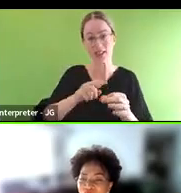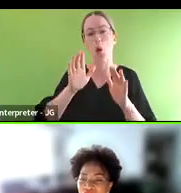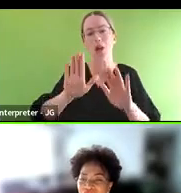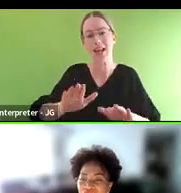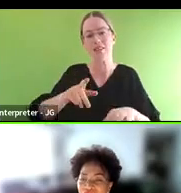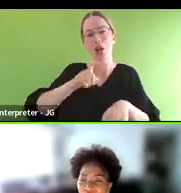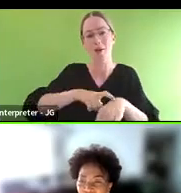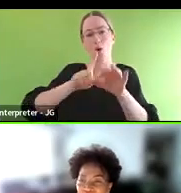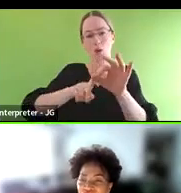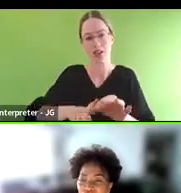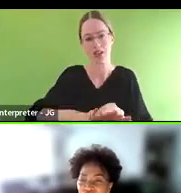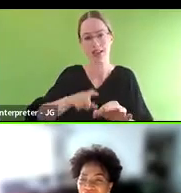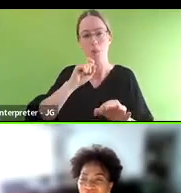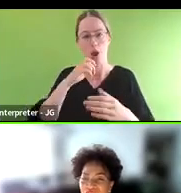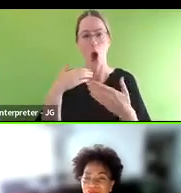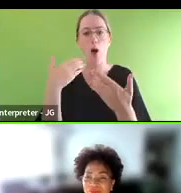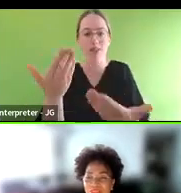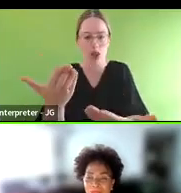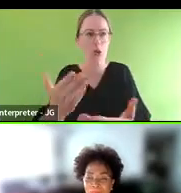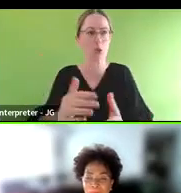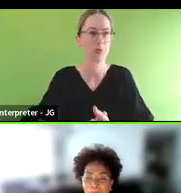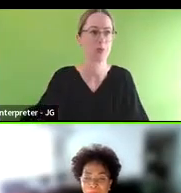for questions, and I'll over to you now.